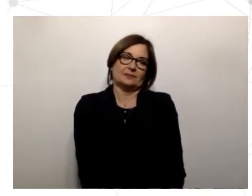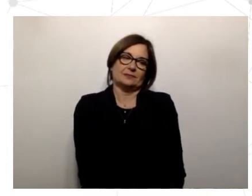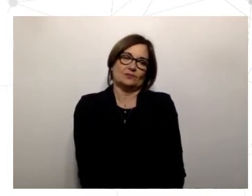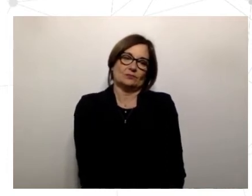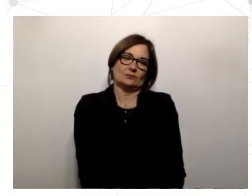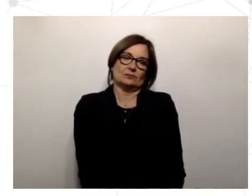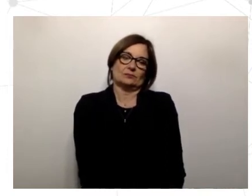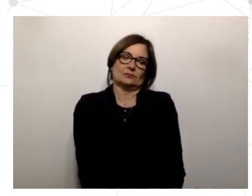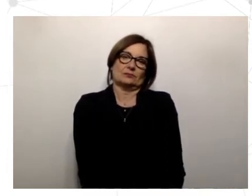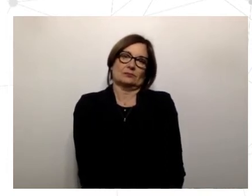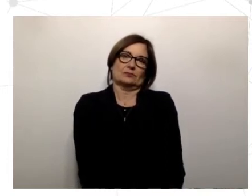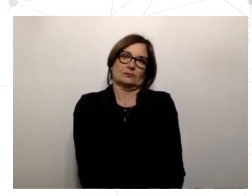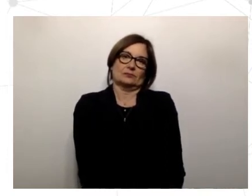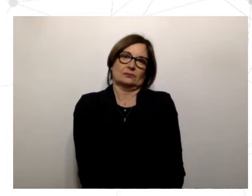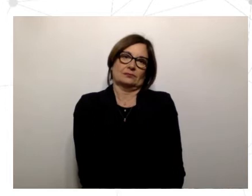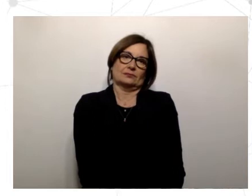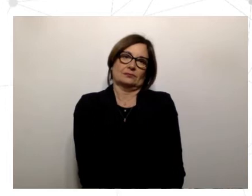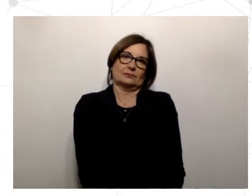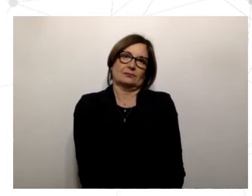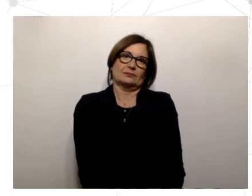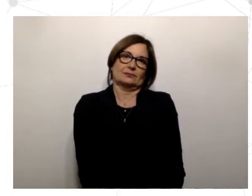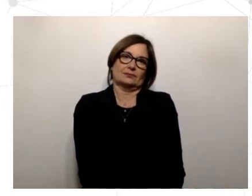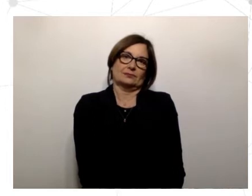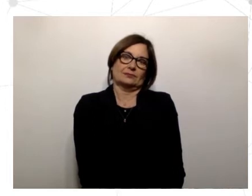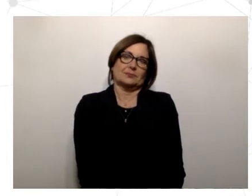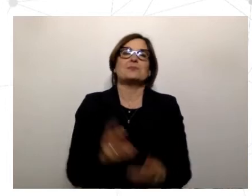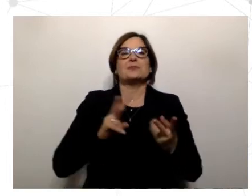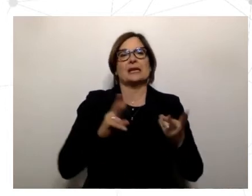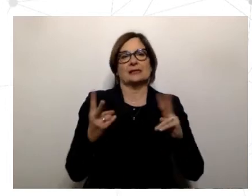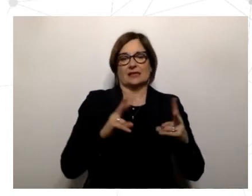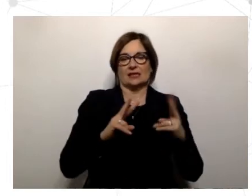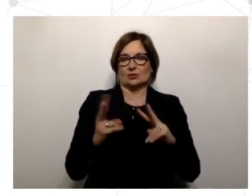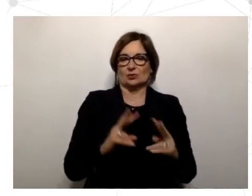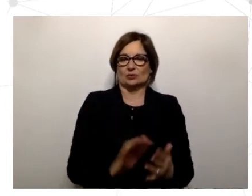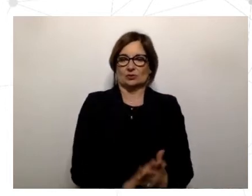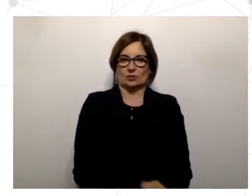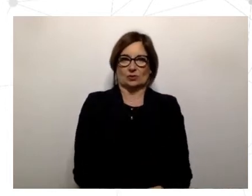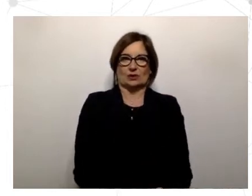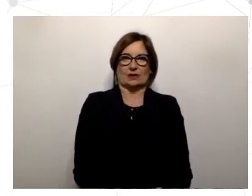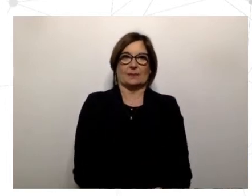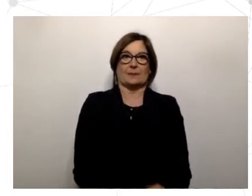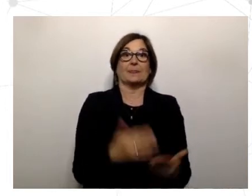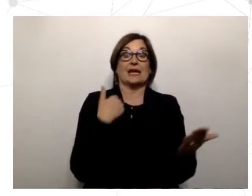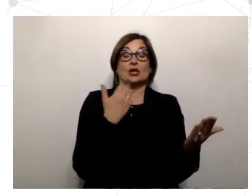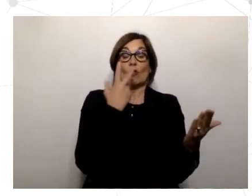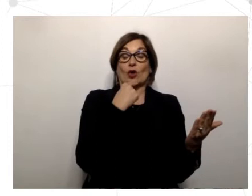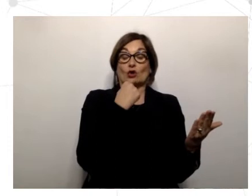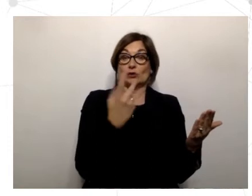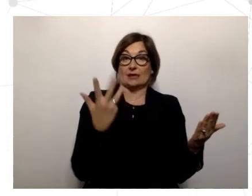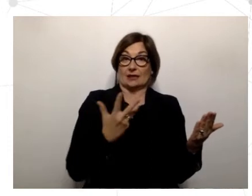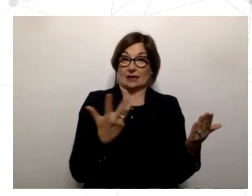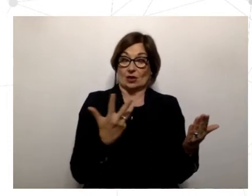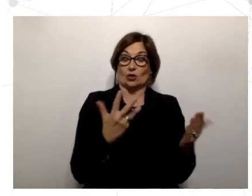as if you were there. And Soundscape will help to bring that to life for you. E quello che appunto che voglio dire è che in